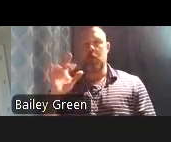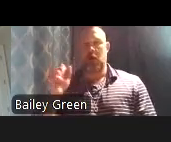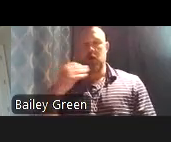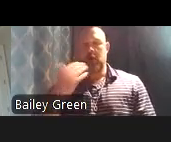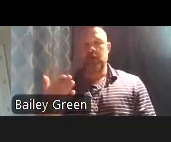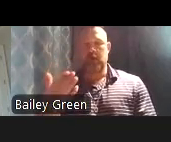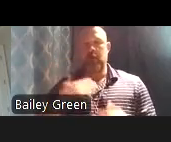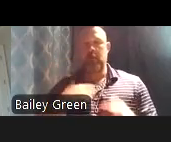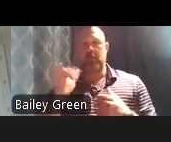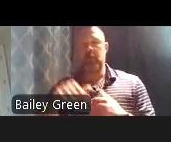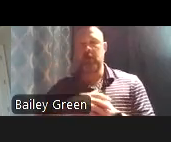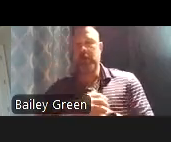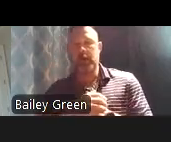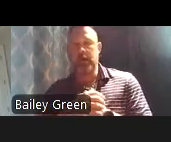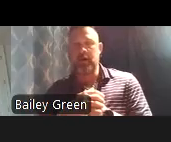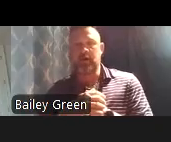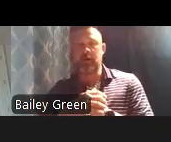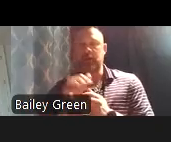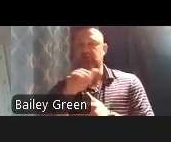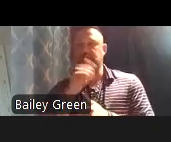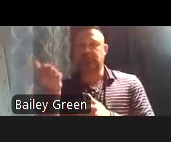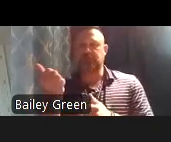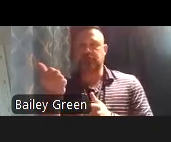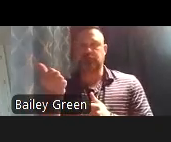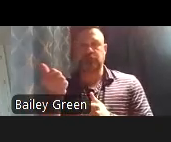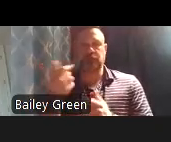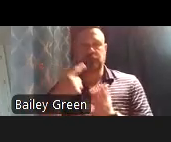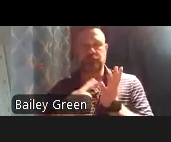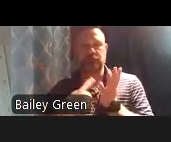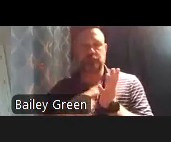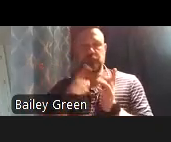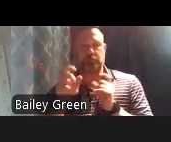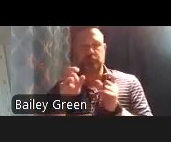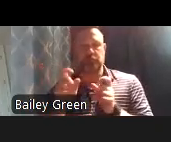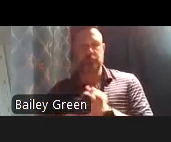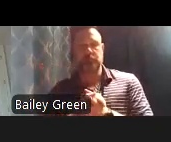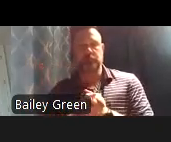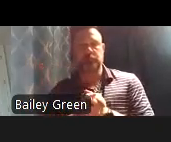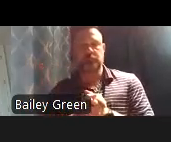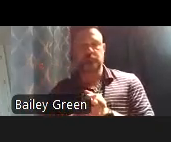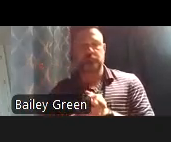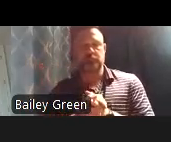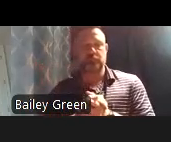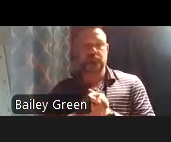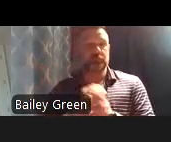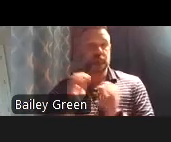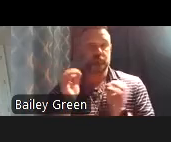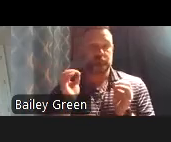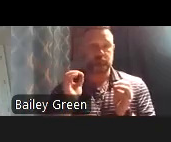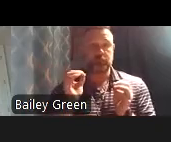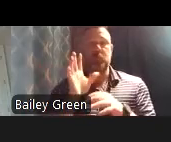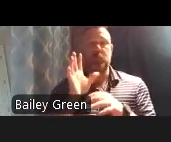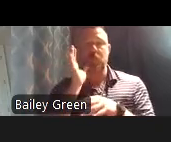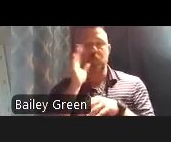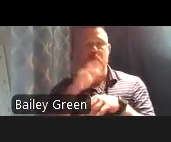much. Appreciate that. Is there any other discussion or questions? And if not, I'm going to call your name, and